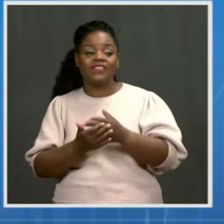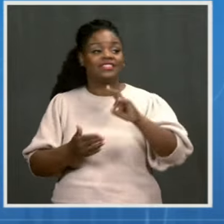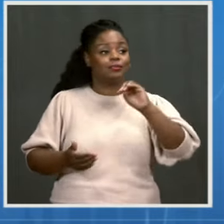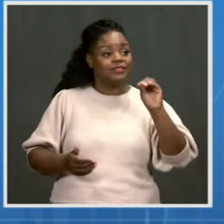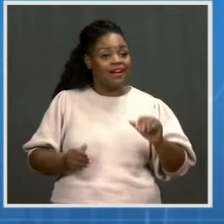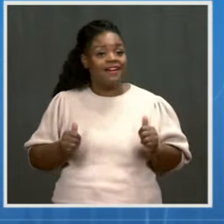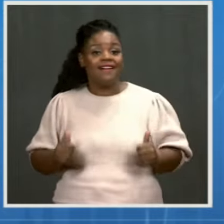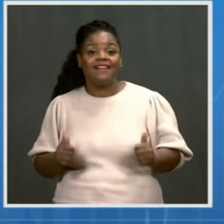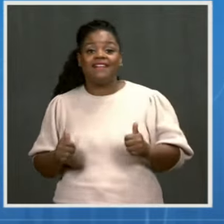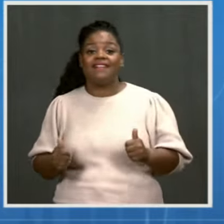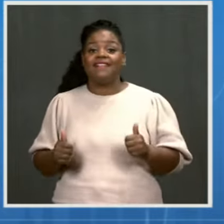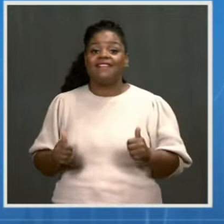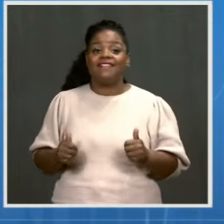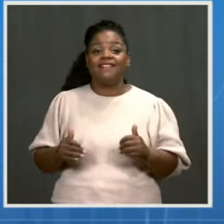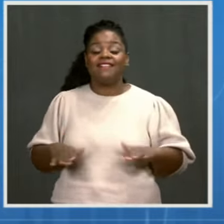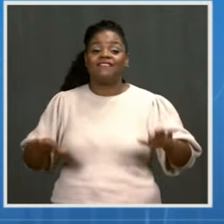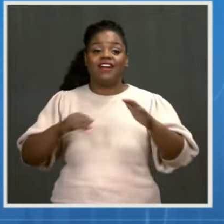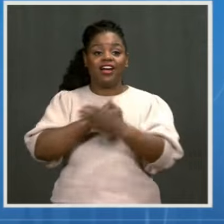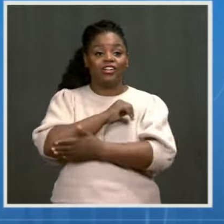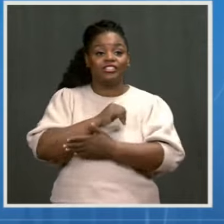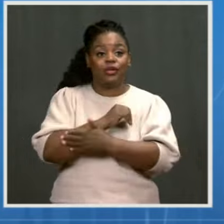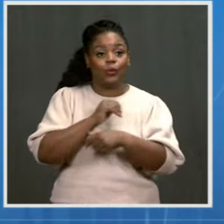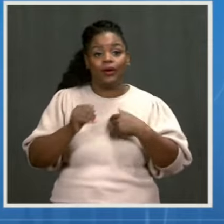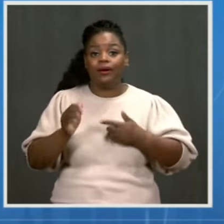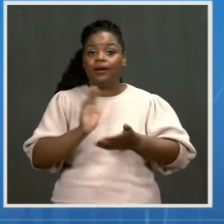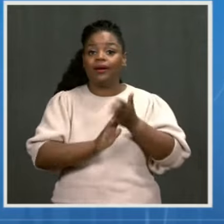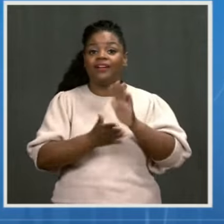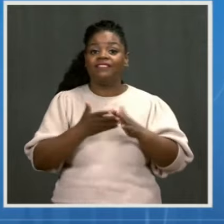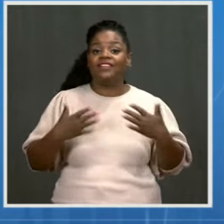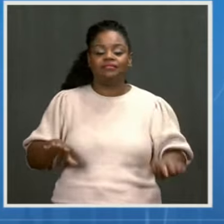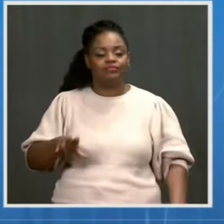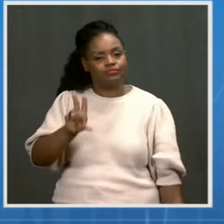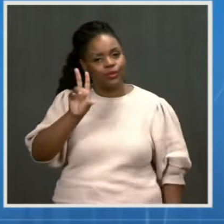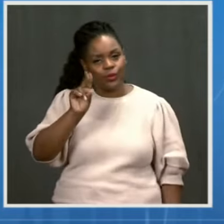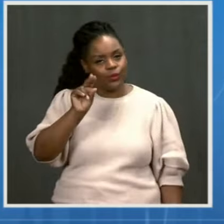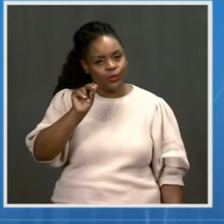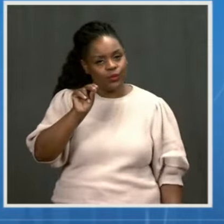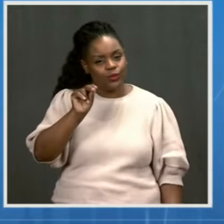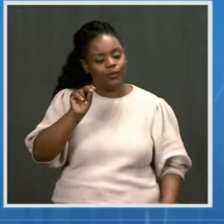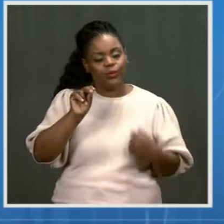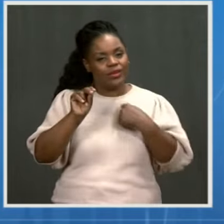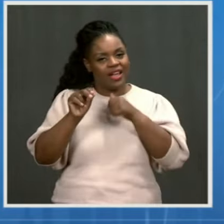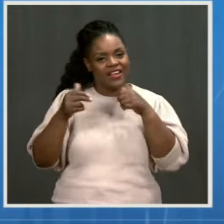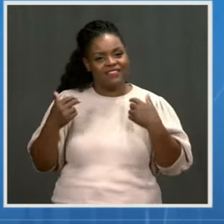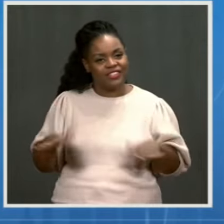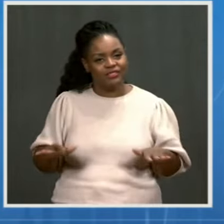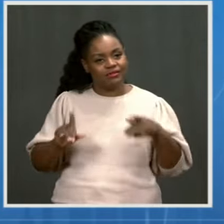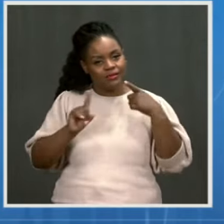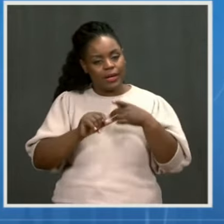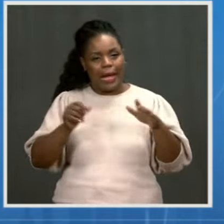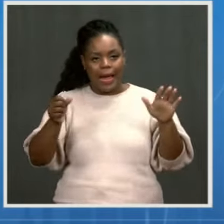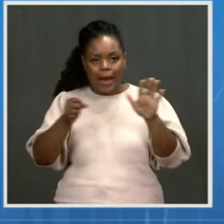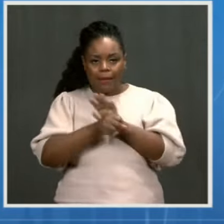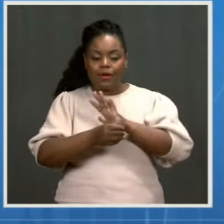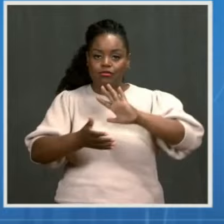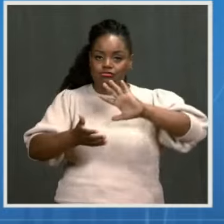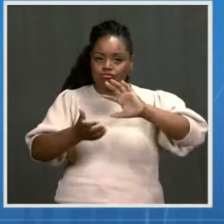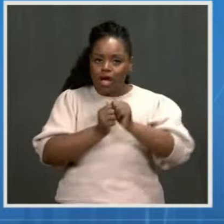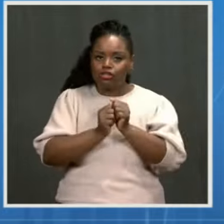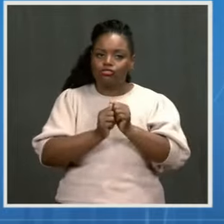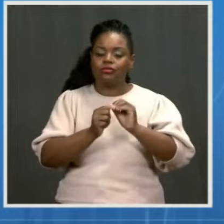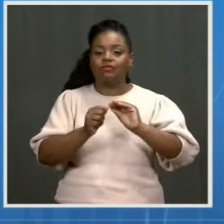across the country, that we're done. We are not done until we completely crush this outbreak. And maybe just